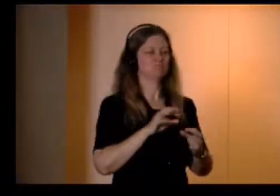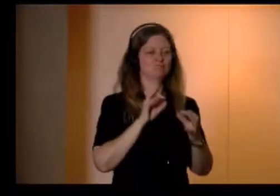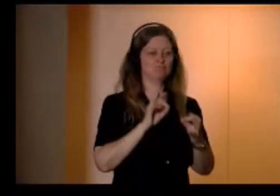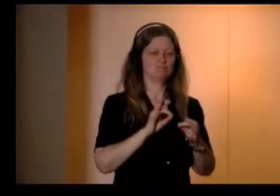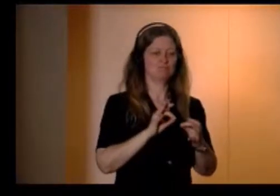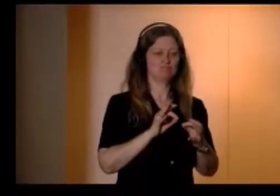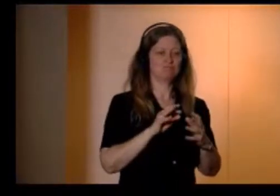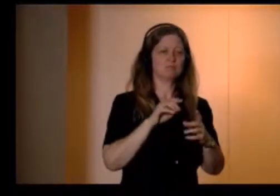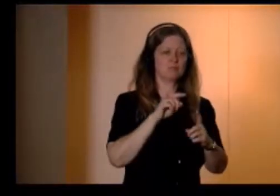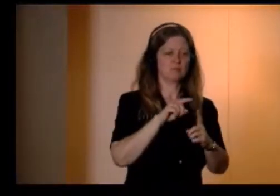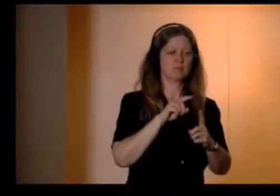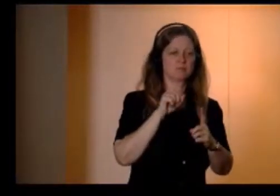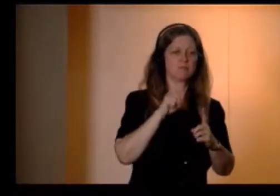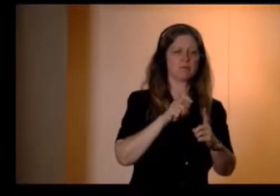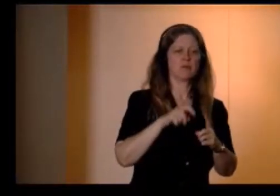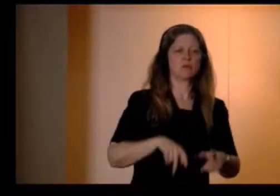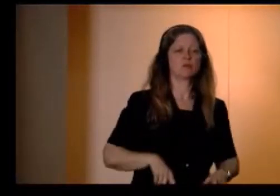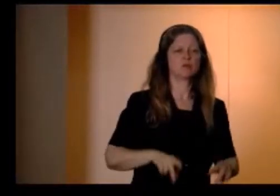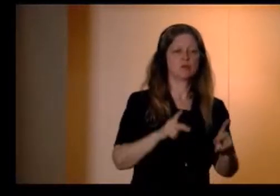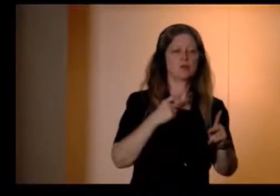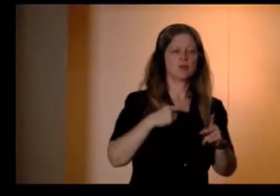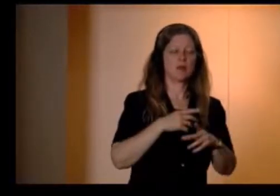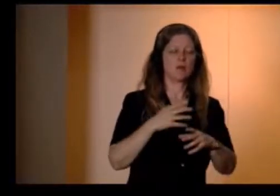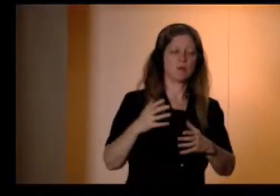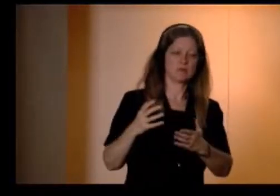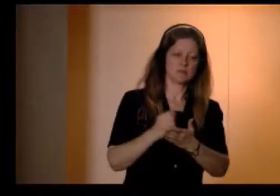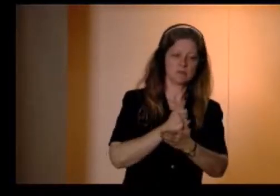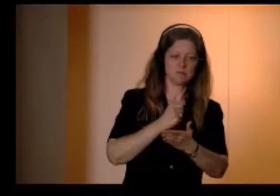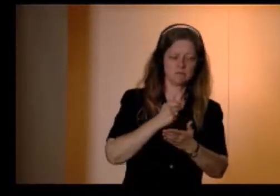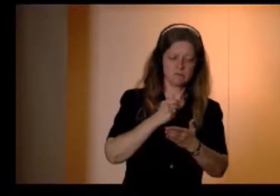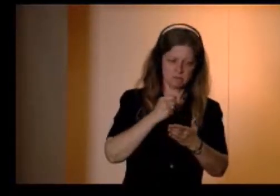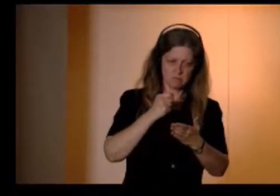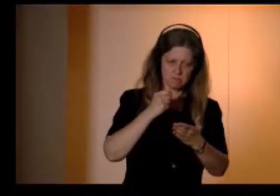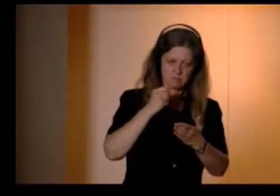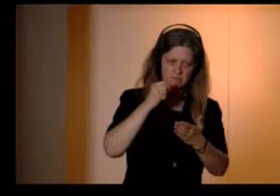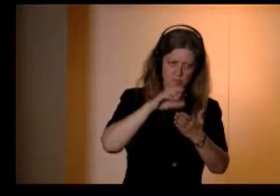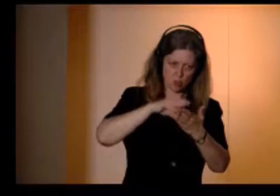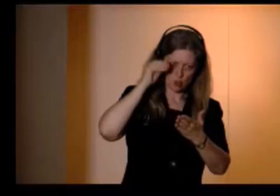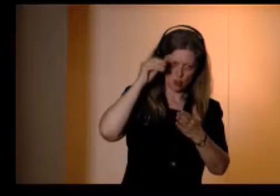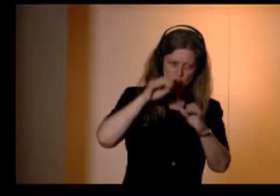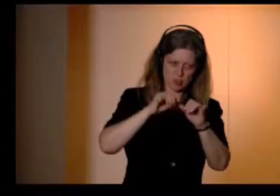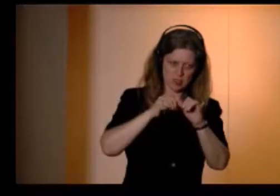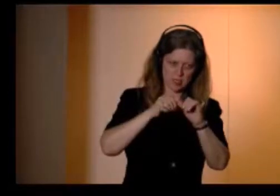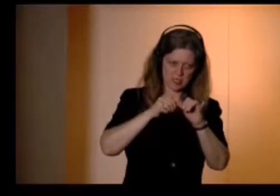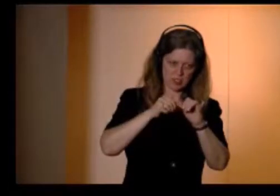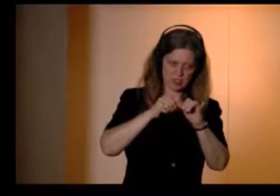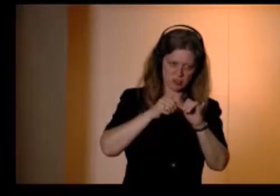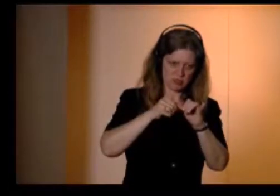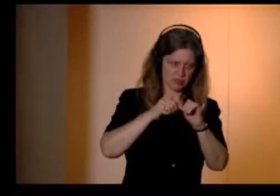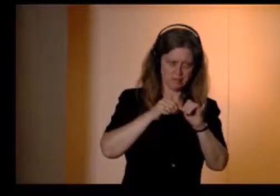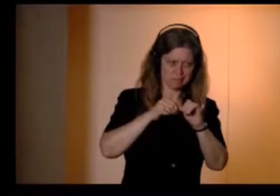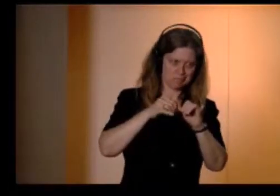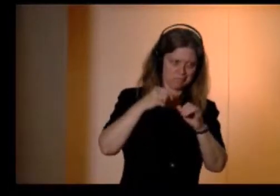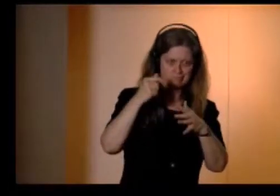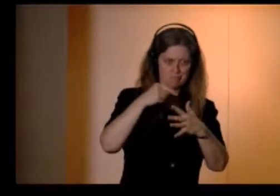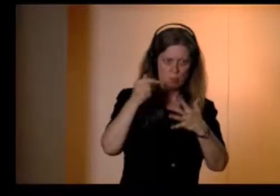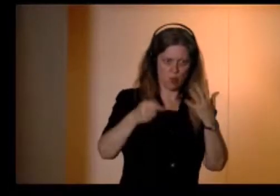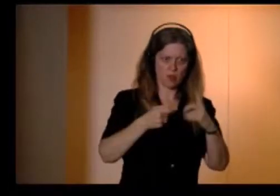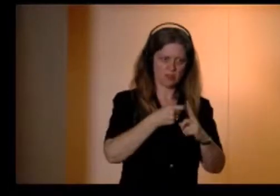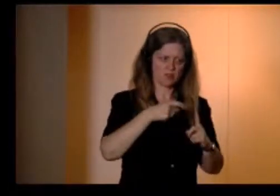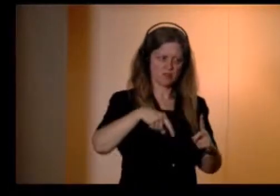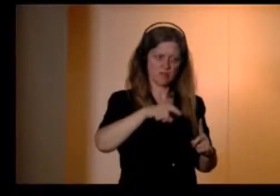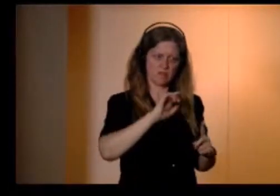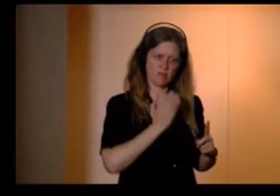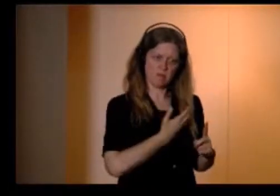really get engineering knowledge out from those collections, right, if